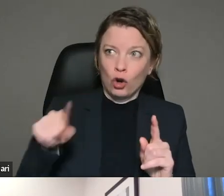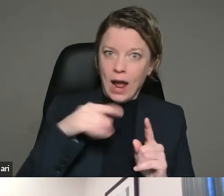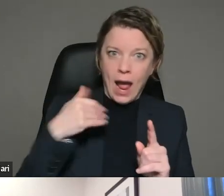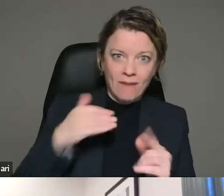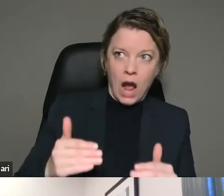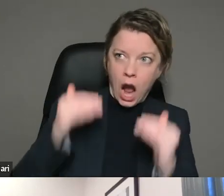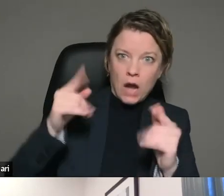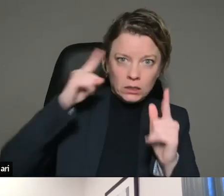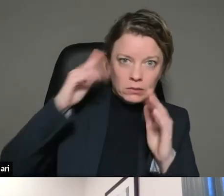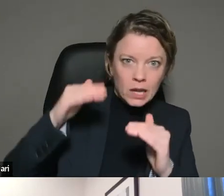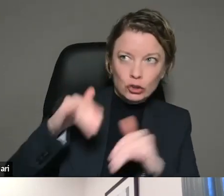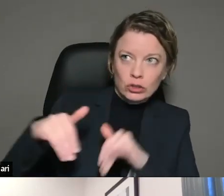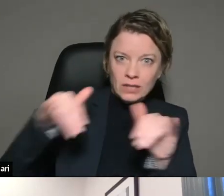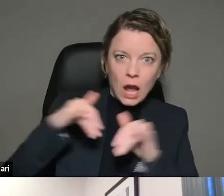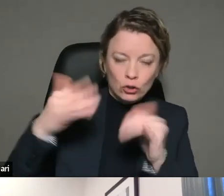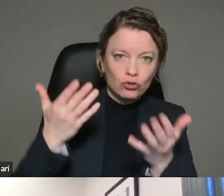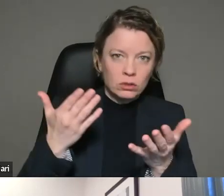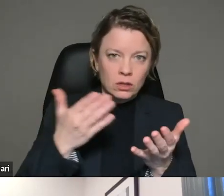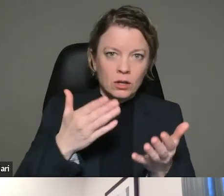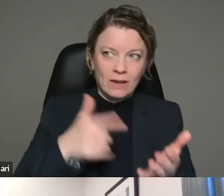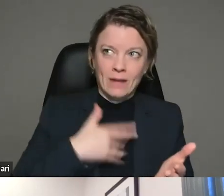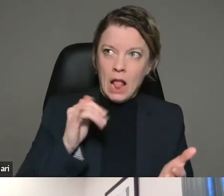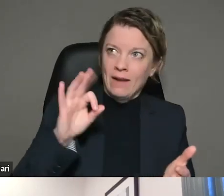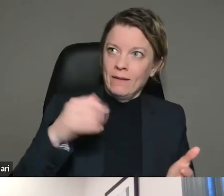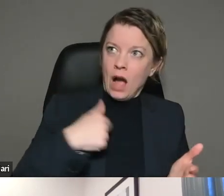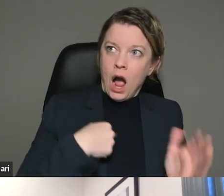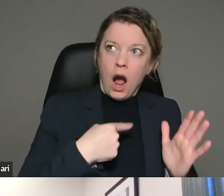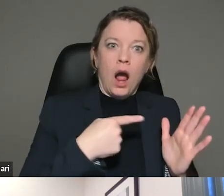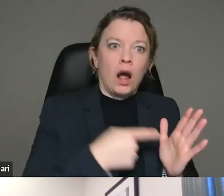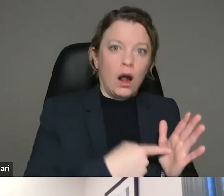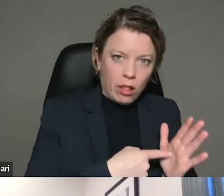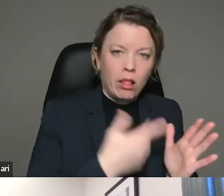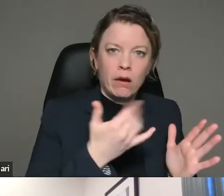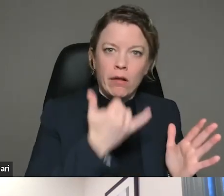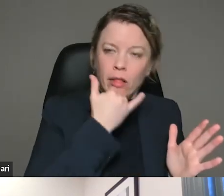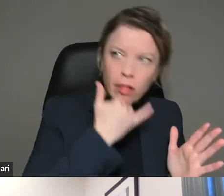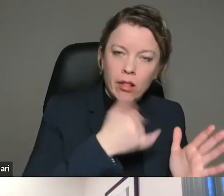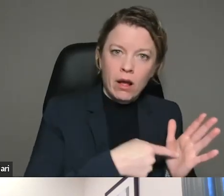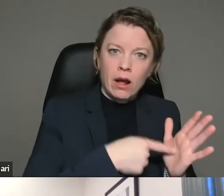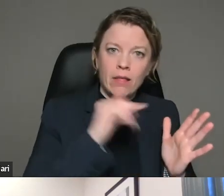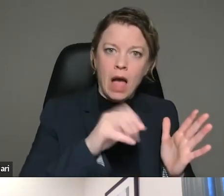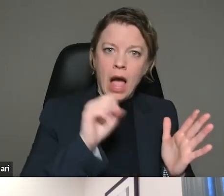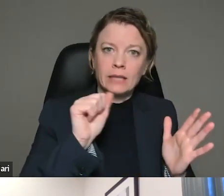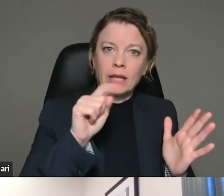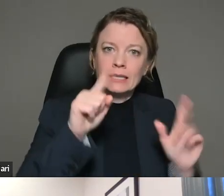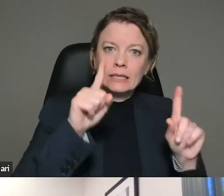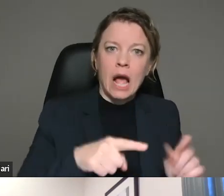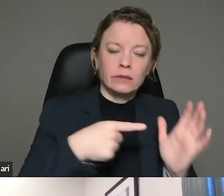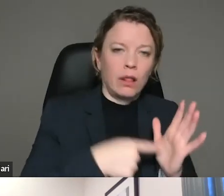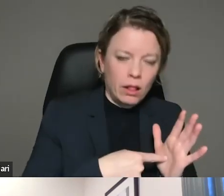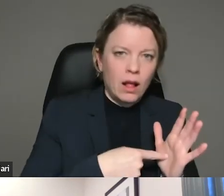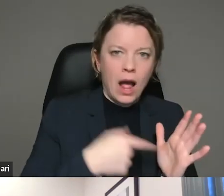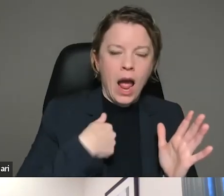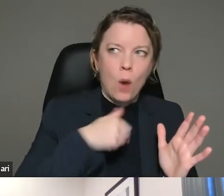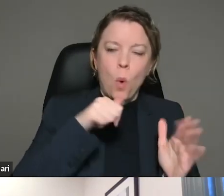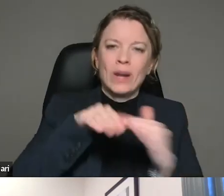standard, and you know, you feel like if you get that one, you know, one thing wrong on that SAT test, you're not going to get to the school